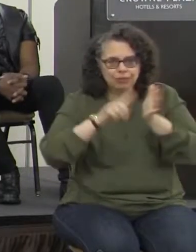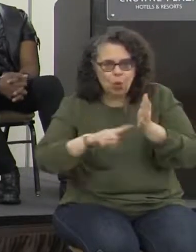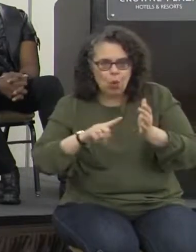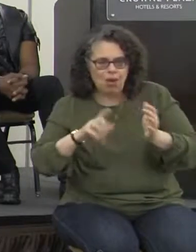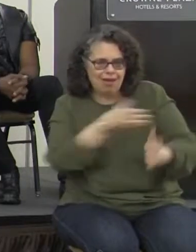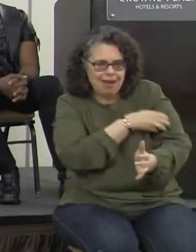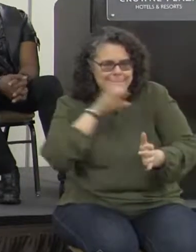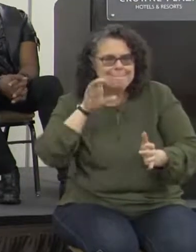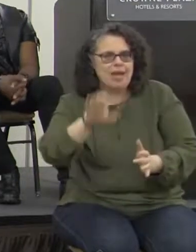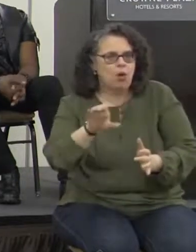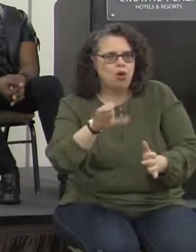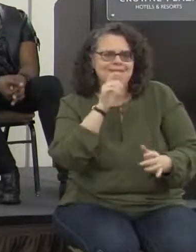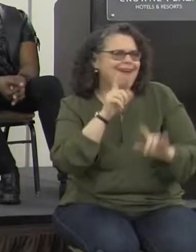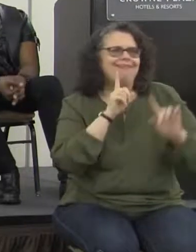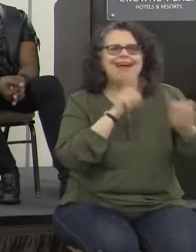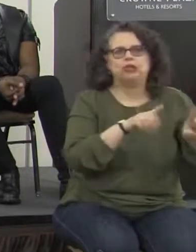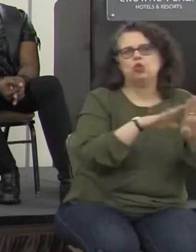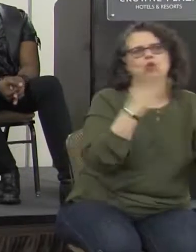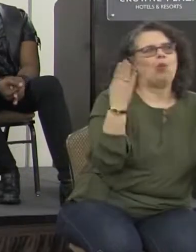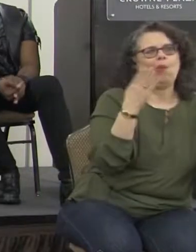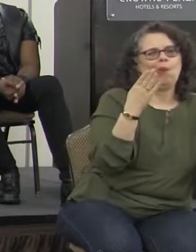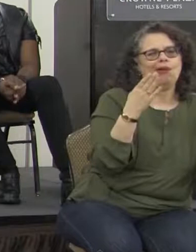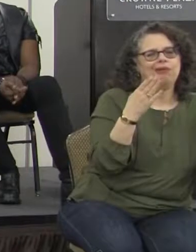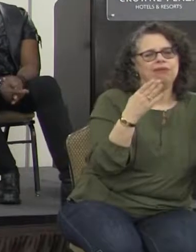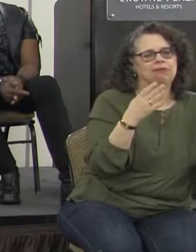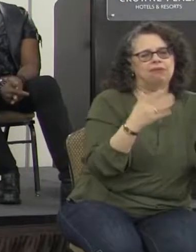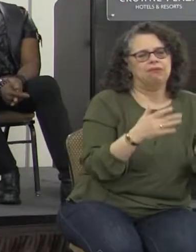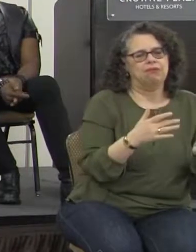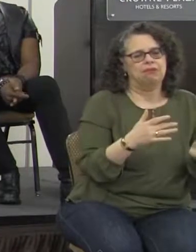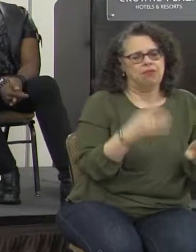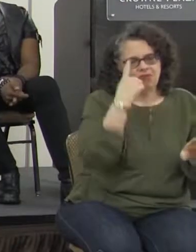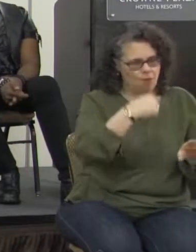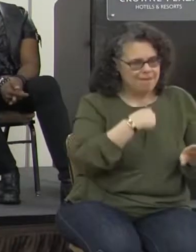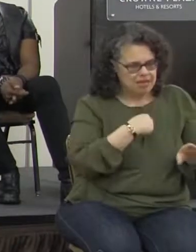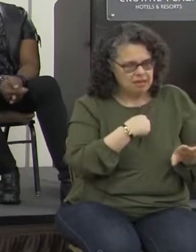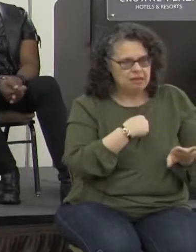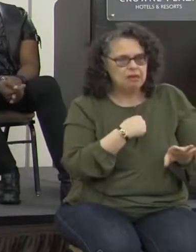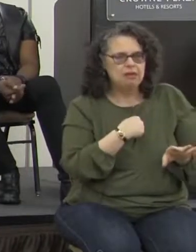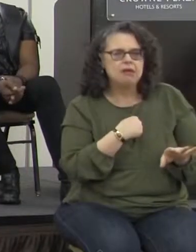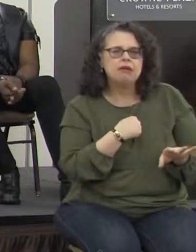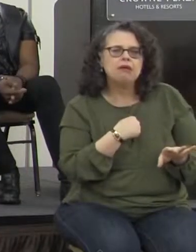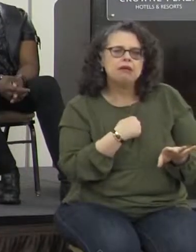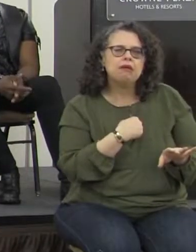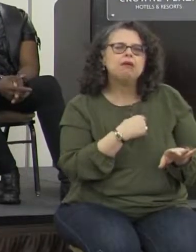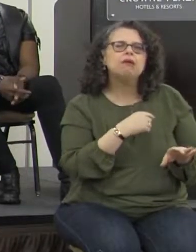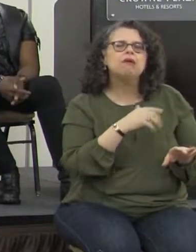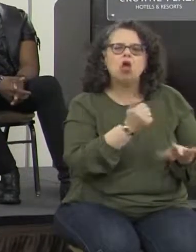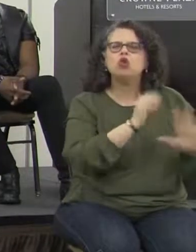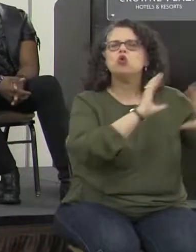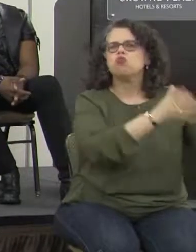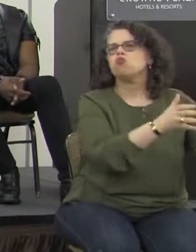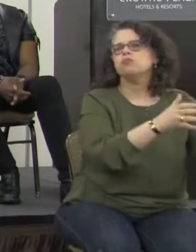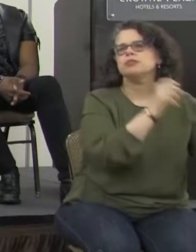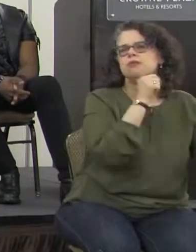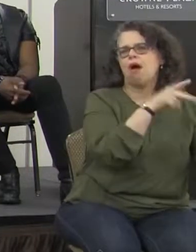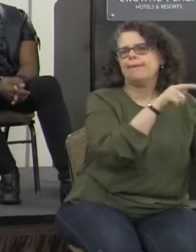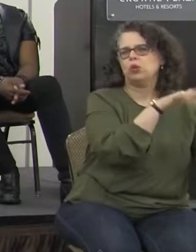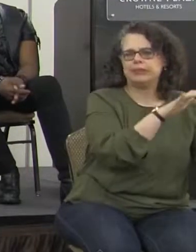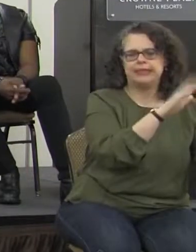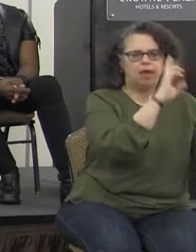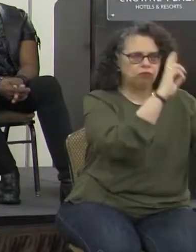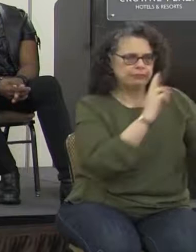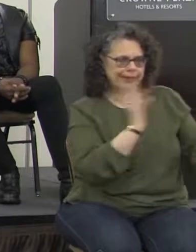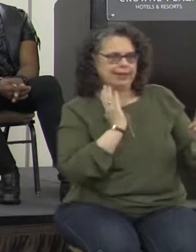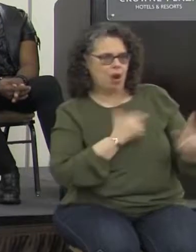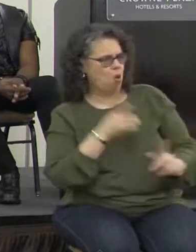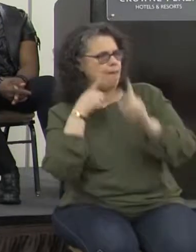do that kind of thing. So for me, that is how they can do that, is by respecting our mission and respecting that we